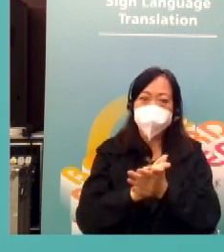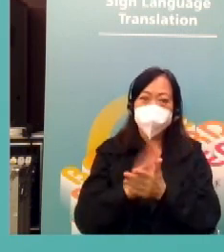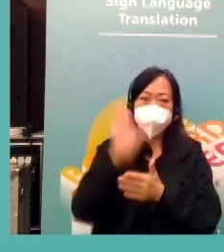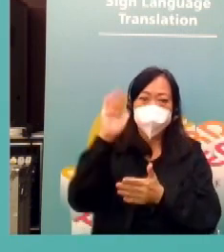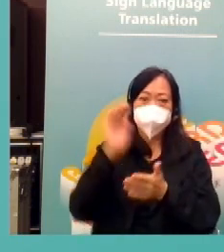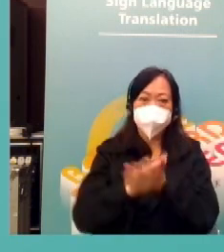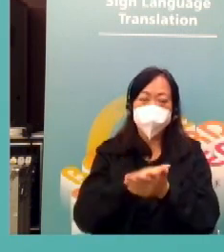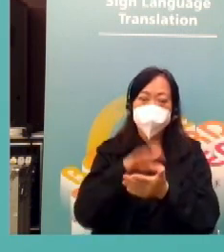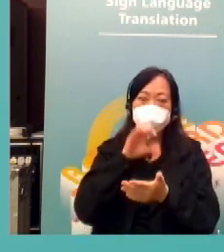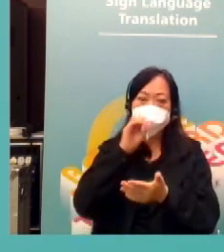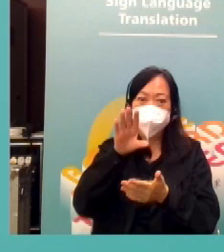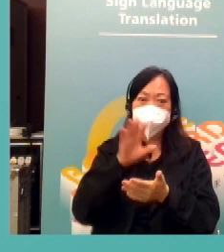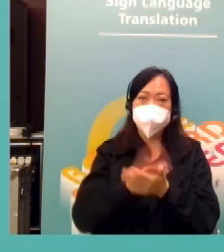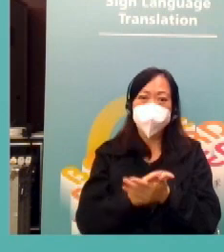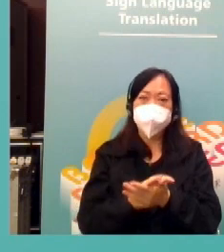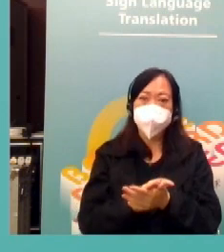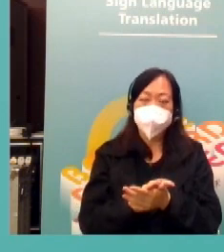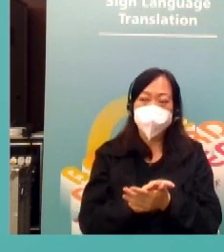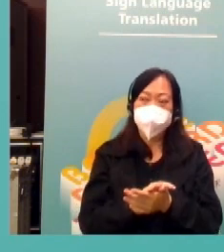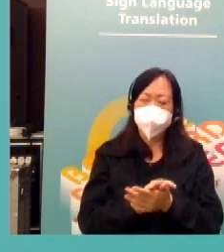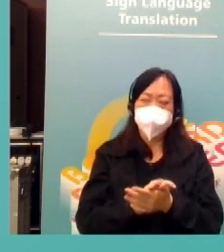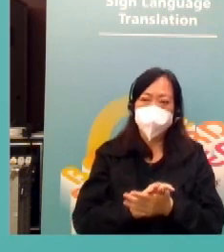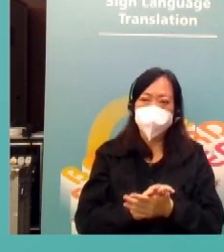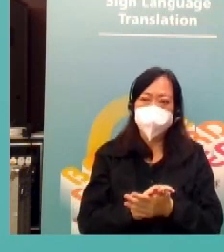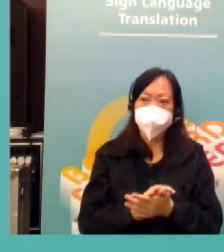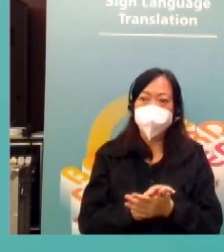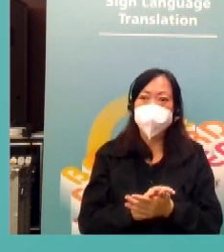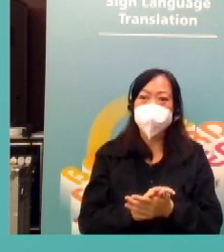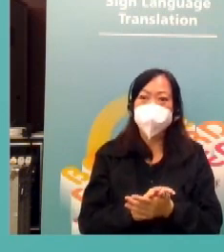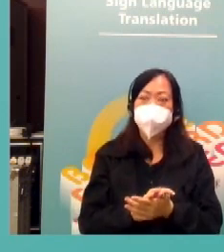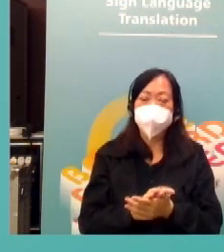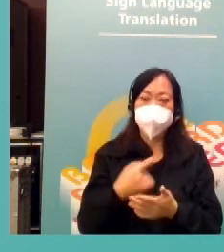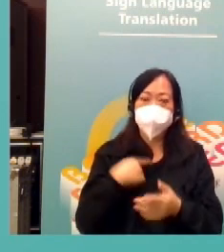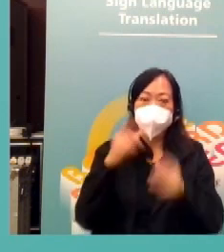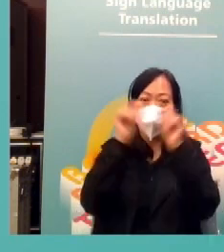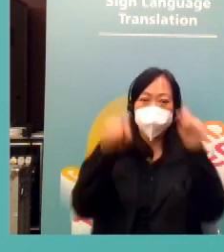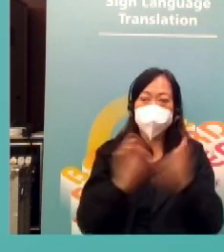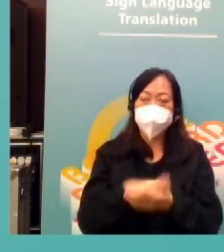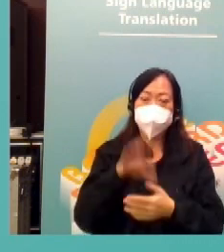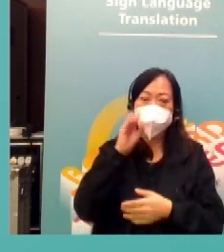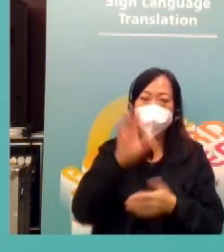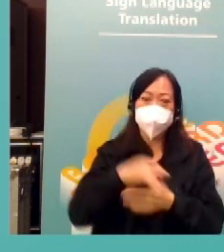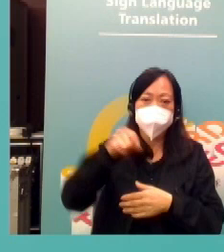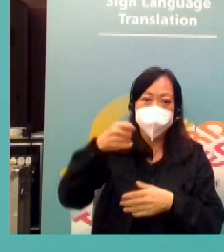the presentations. My question is to Jonathan and Maggie directly.